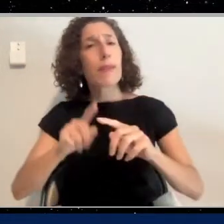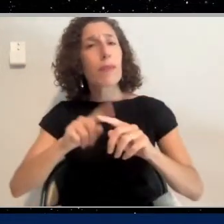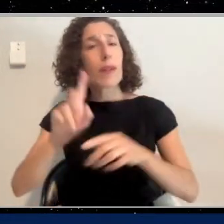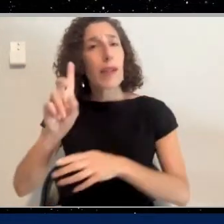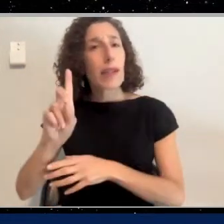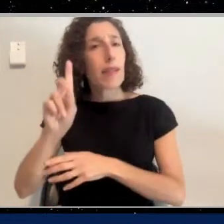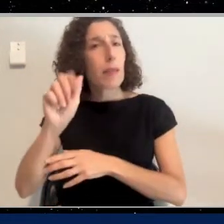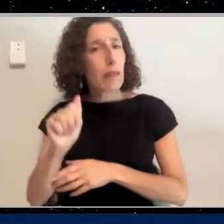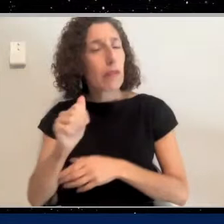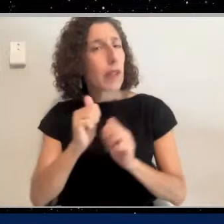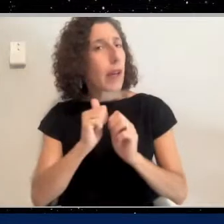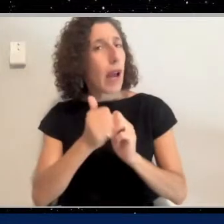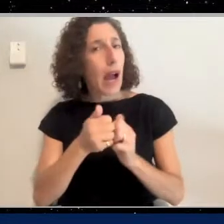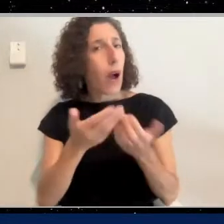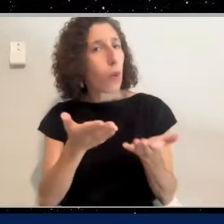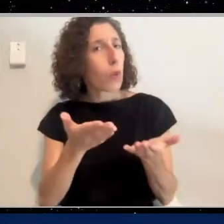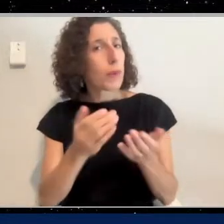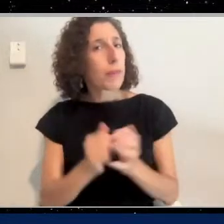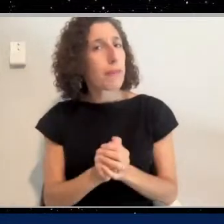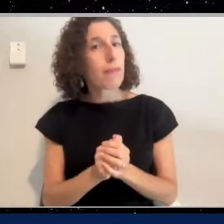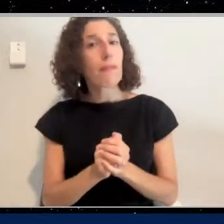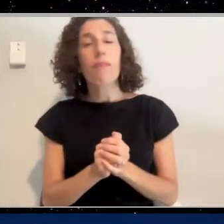accessible to more people.